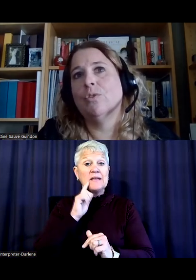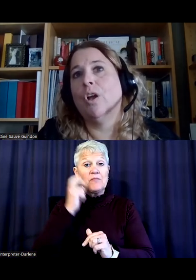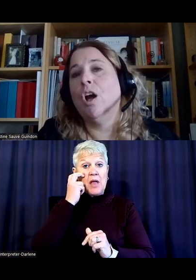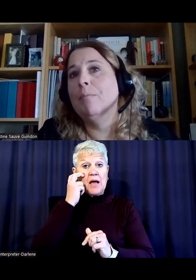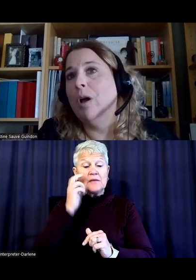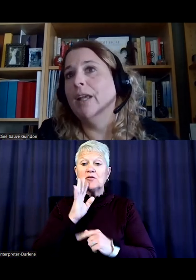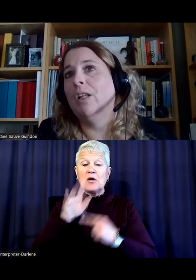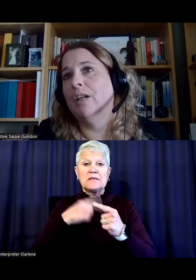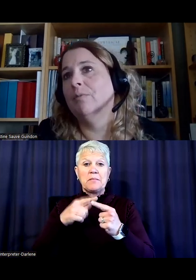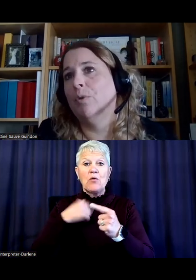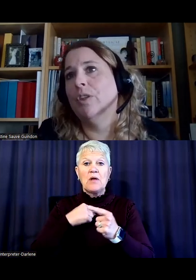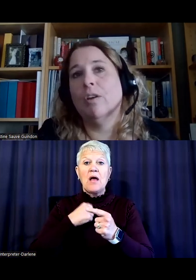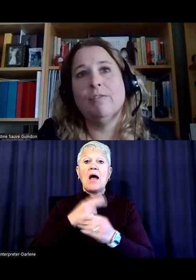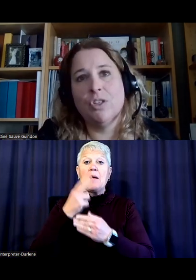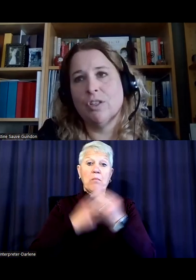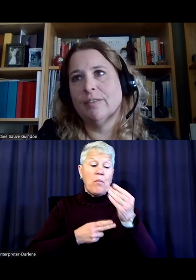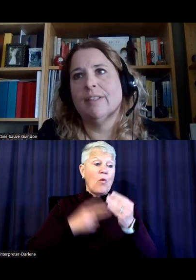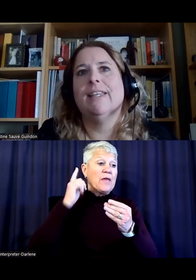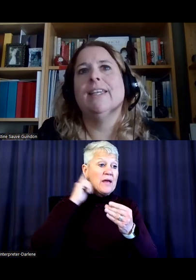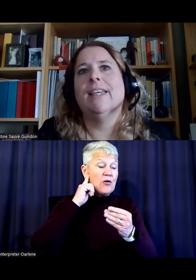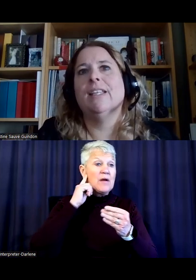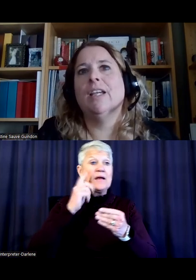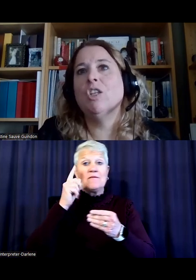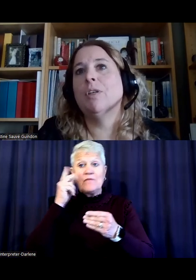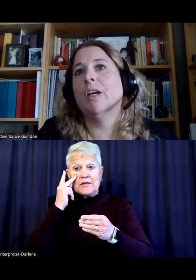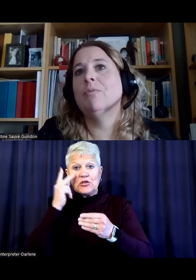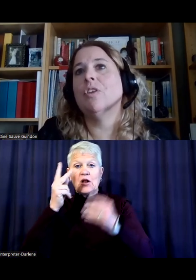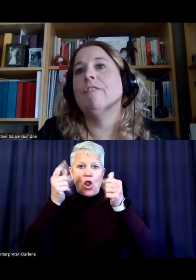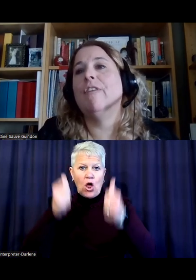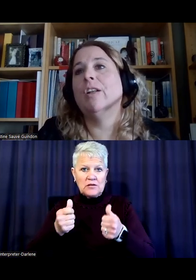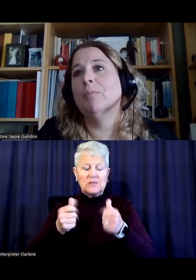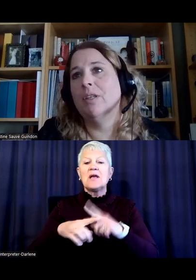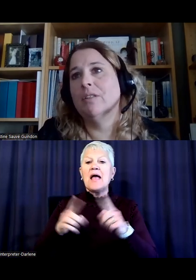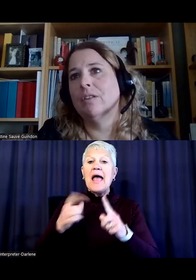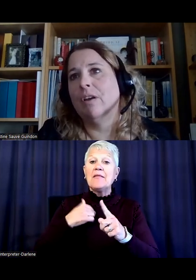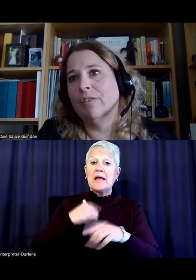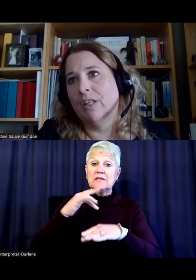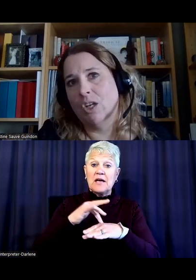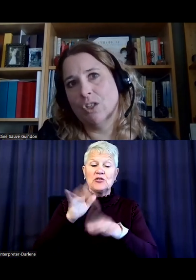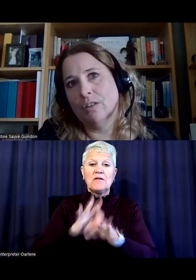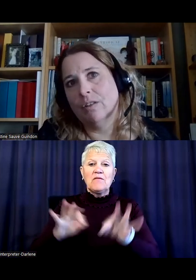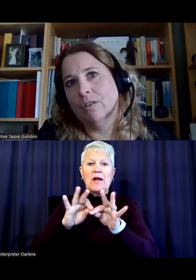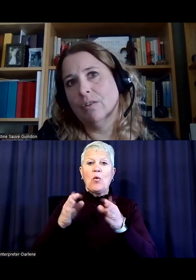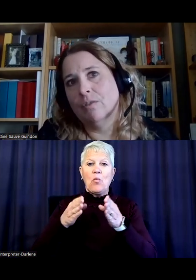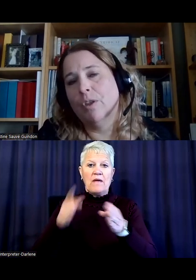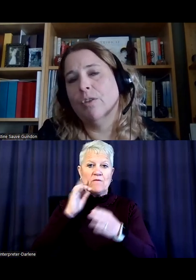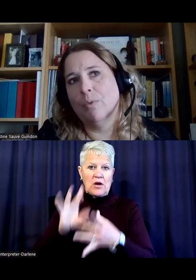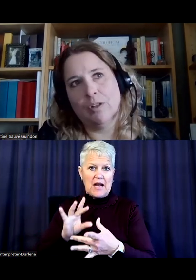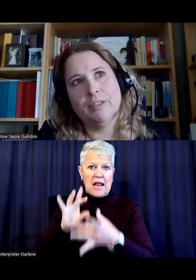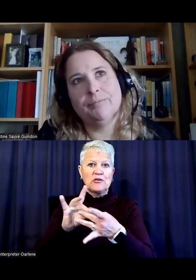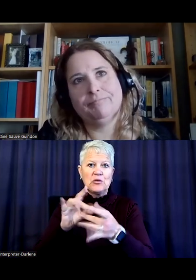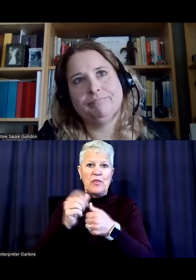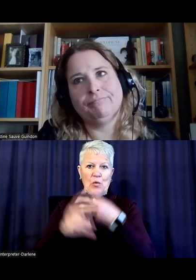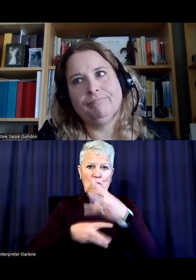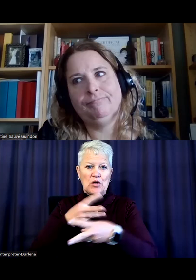refers to a combined loss of both hearing and vision, and touch becomes a vital means of connection with the